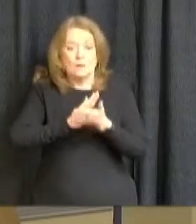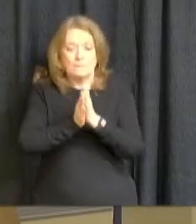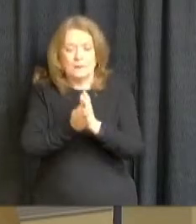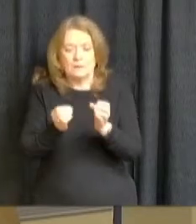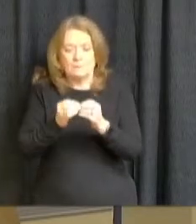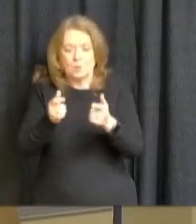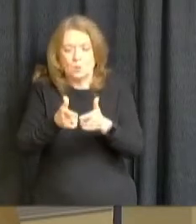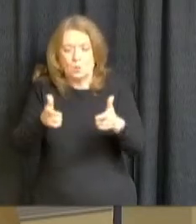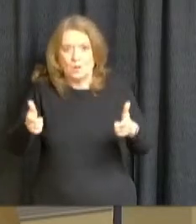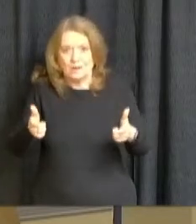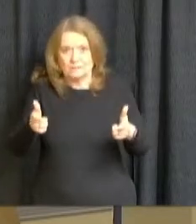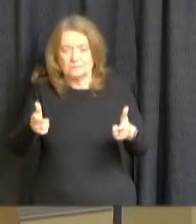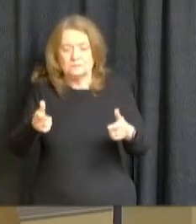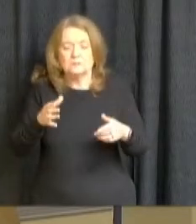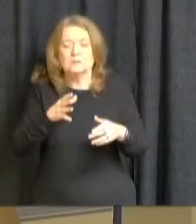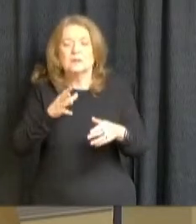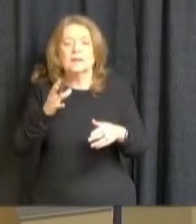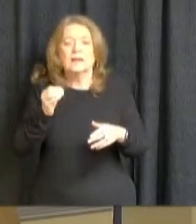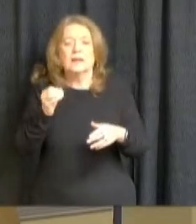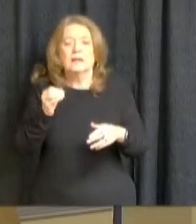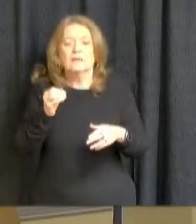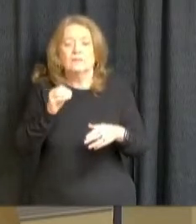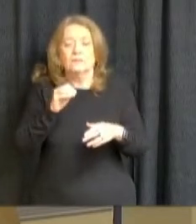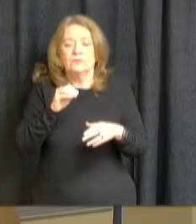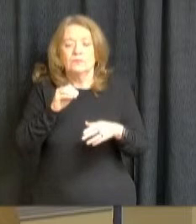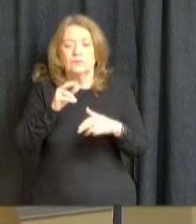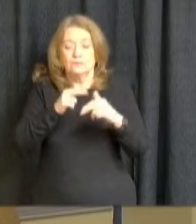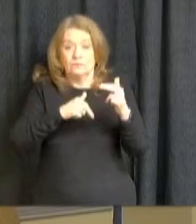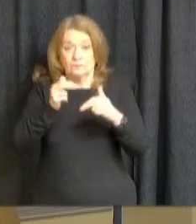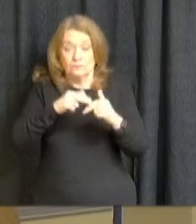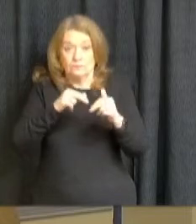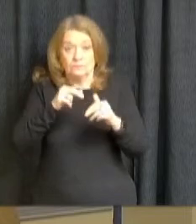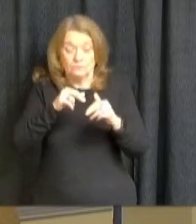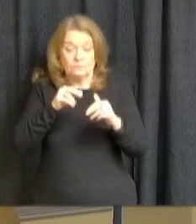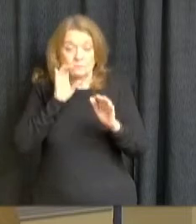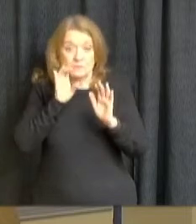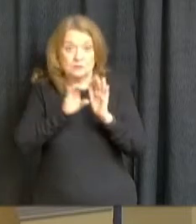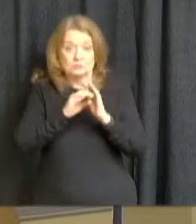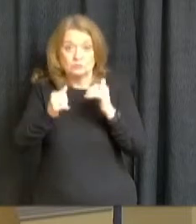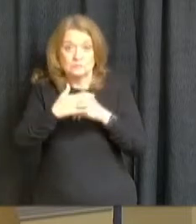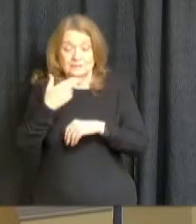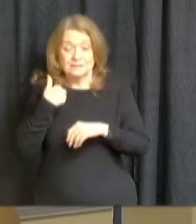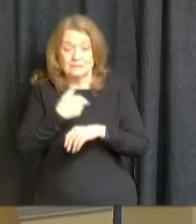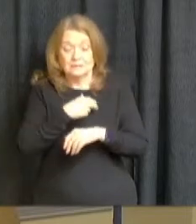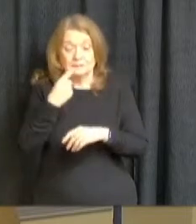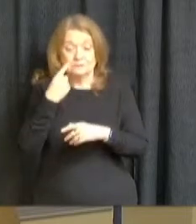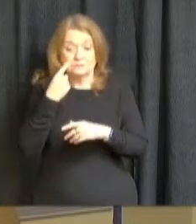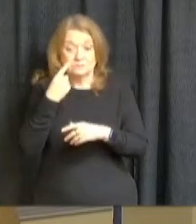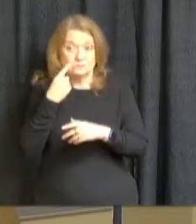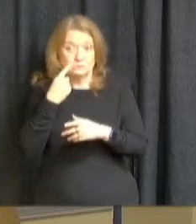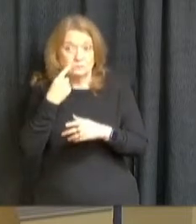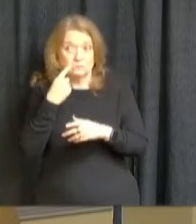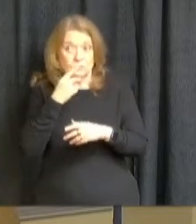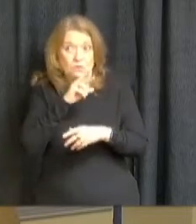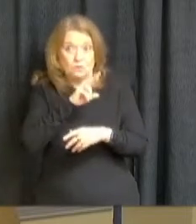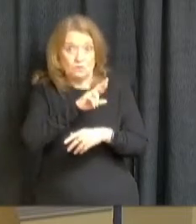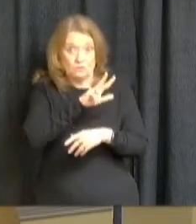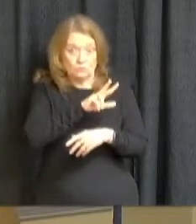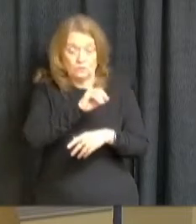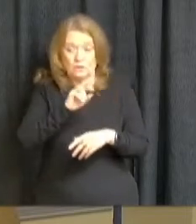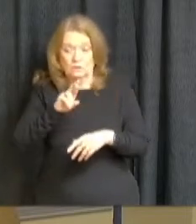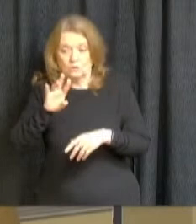as well as in the development pictures that he sent us for both, if it was an R3 and an R6,